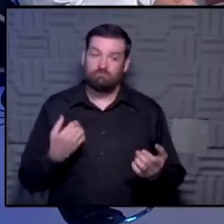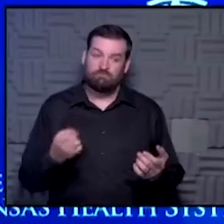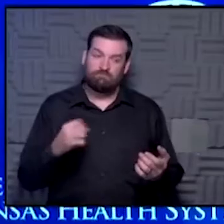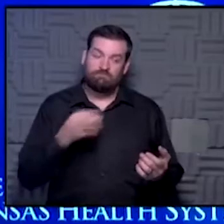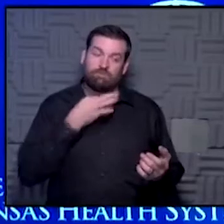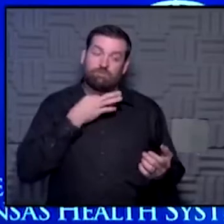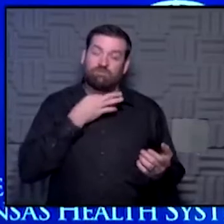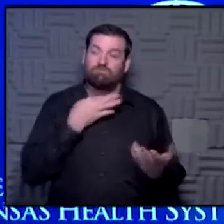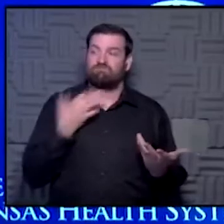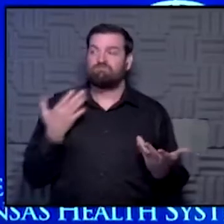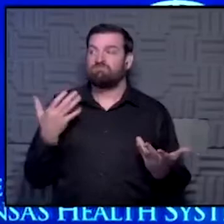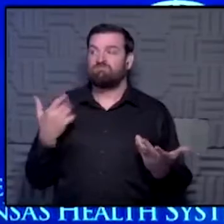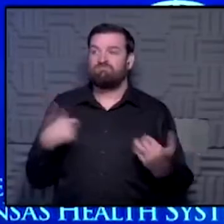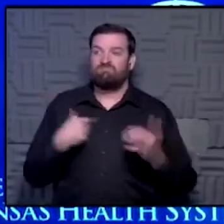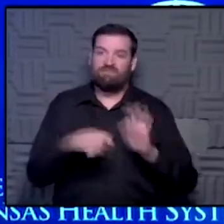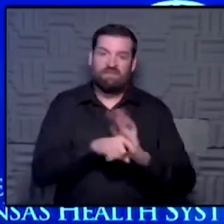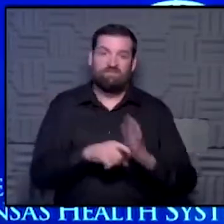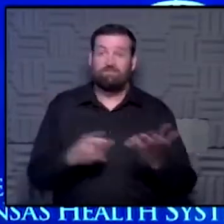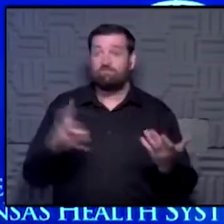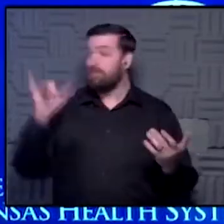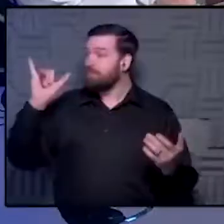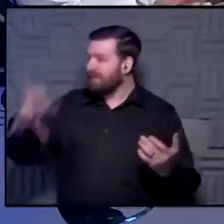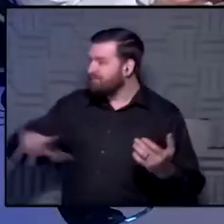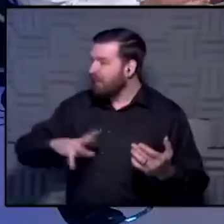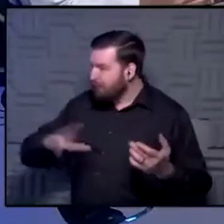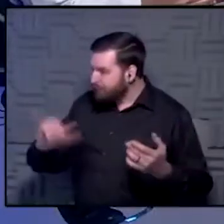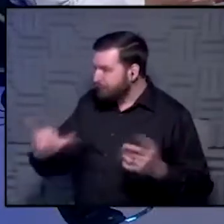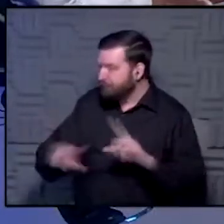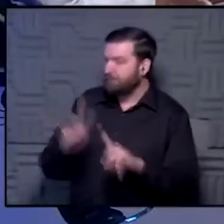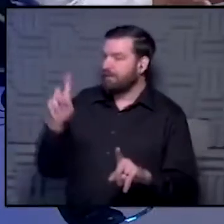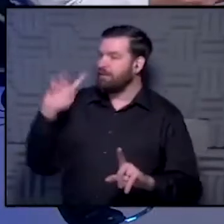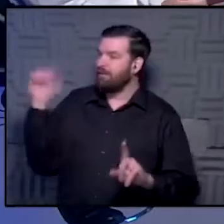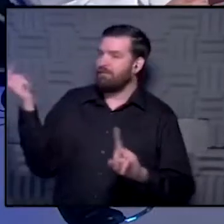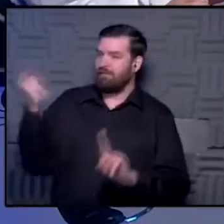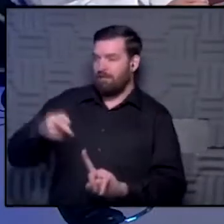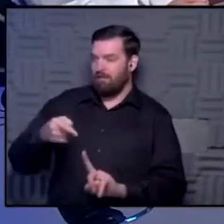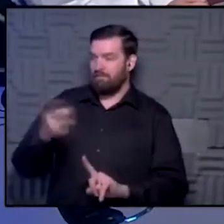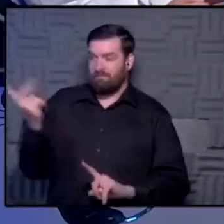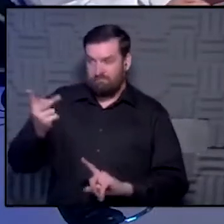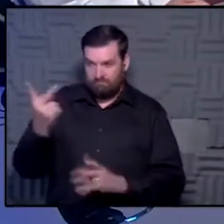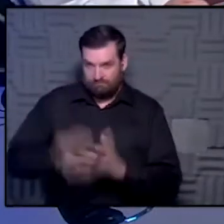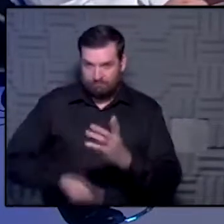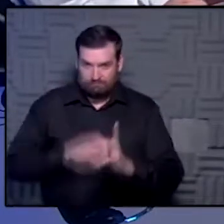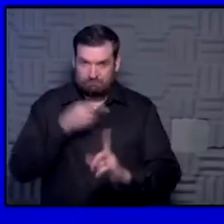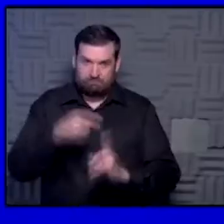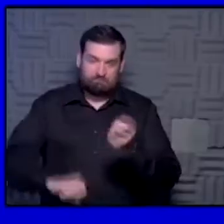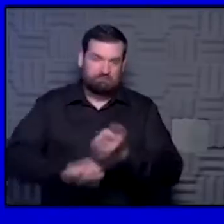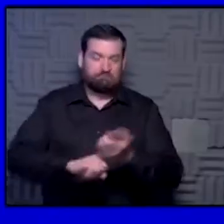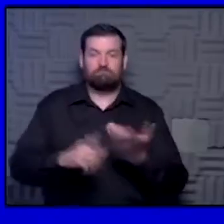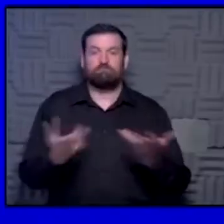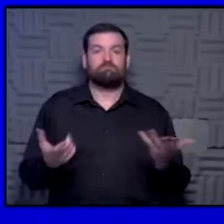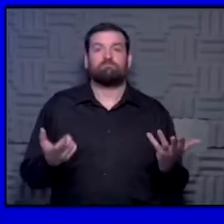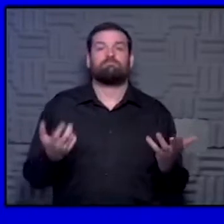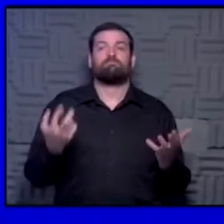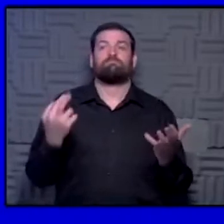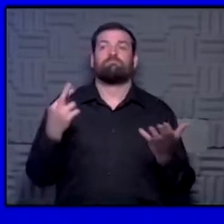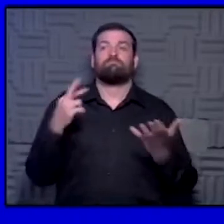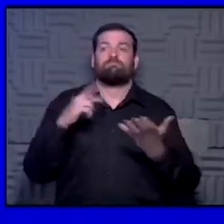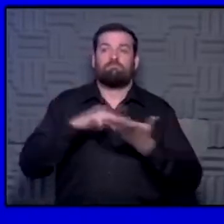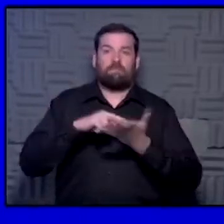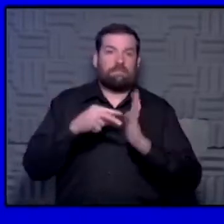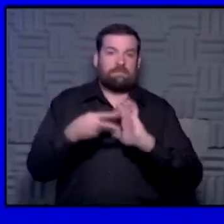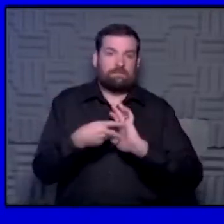curiosity. It was negative, so I guess I'm not. Which is fine too, but again, I think to your point, it doesn't necessarily mean that you